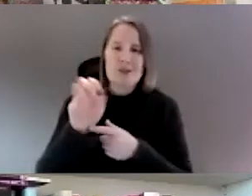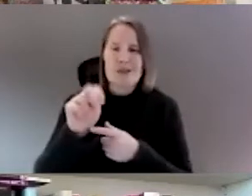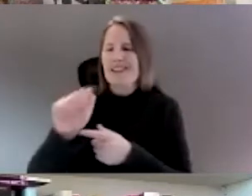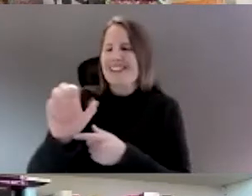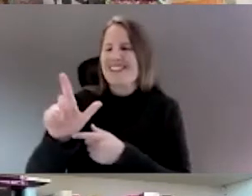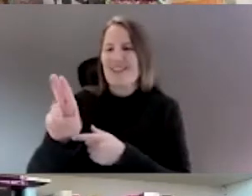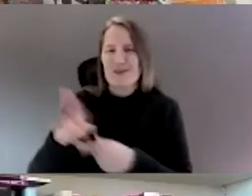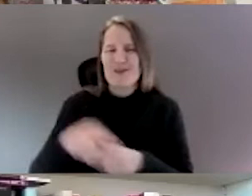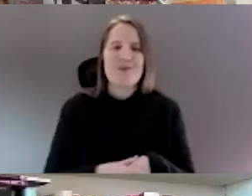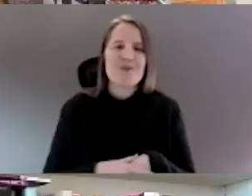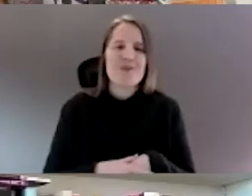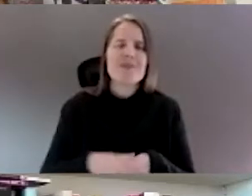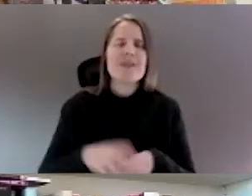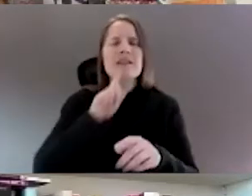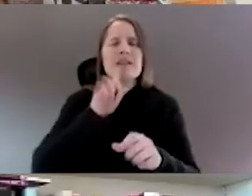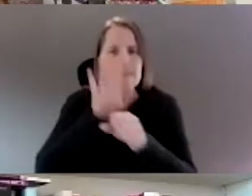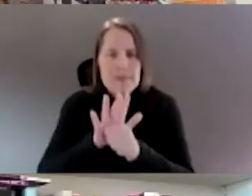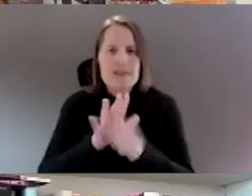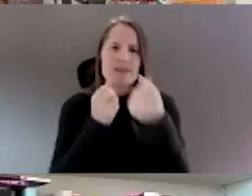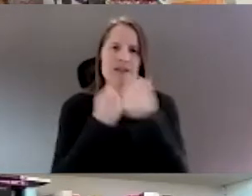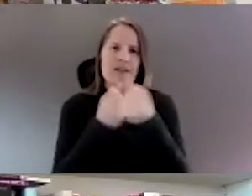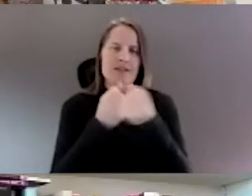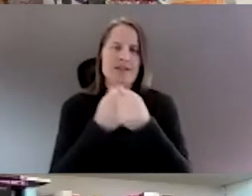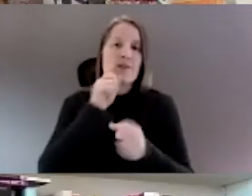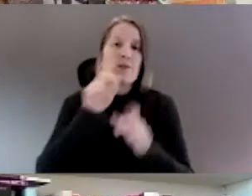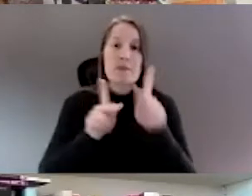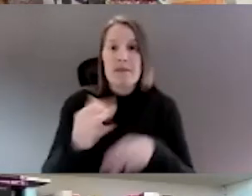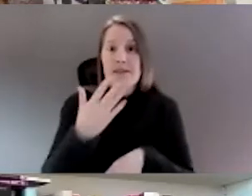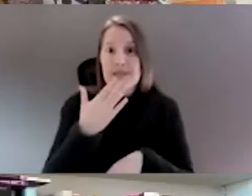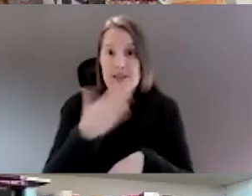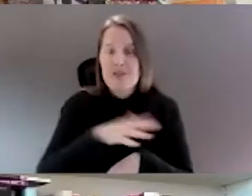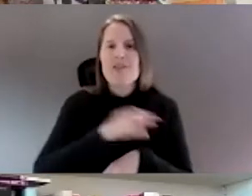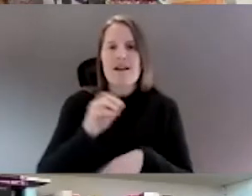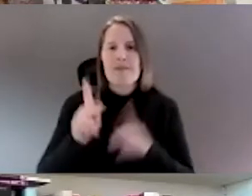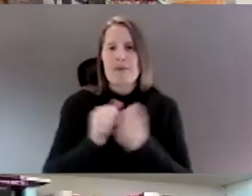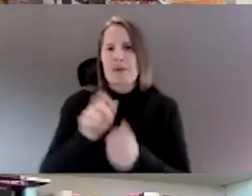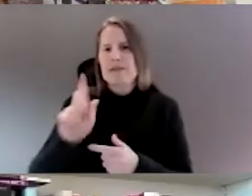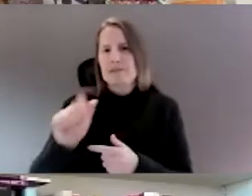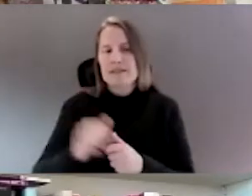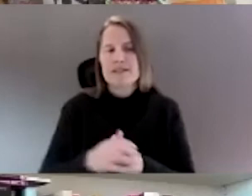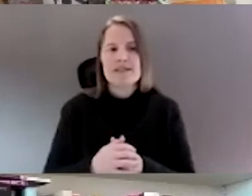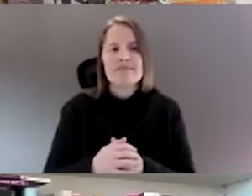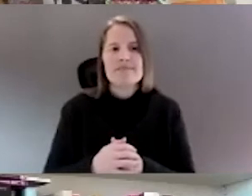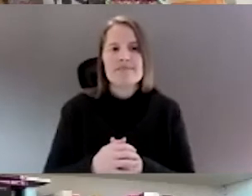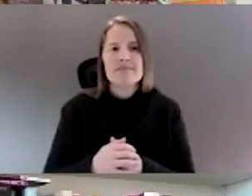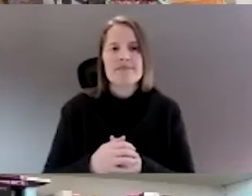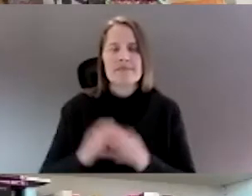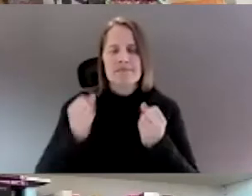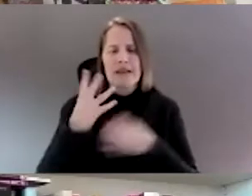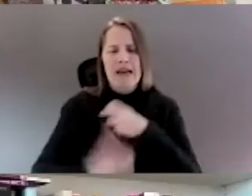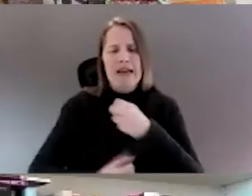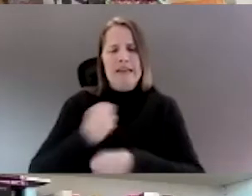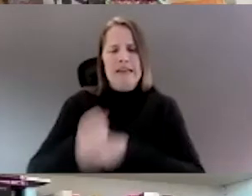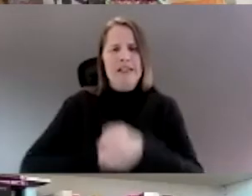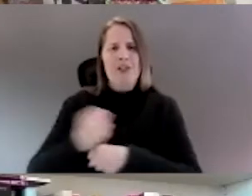advocacy on behalf of people of color and people with disabilities, and brings her years of work and unique perspective to